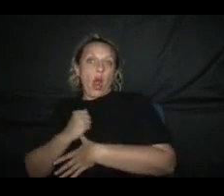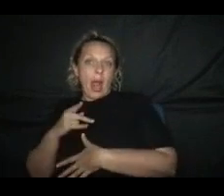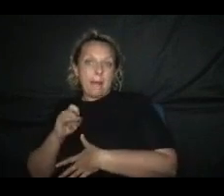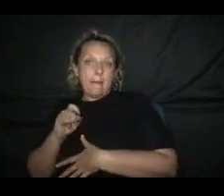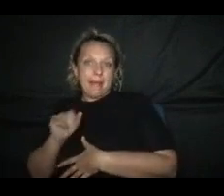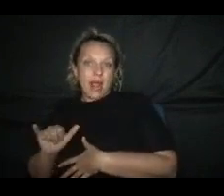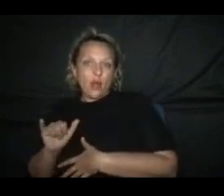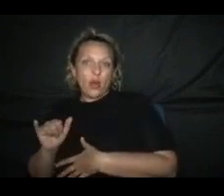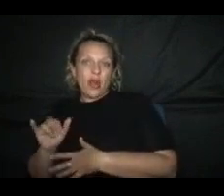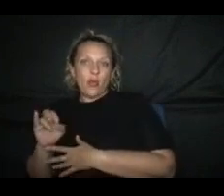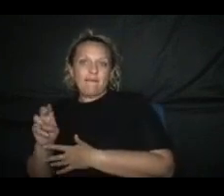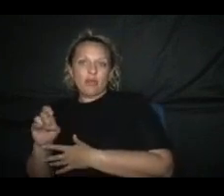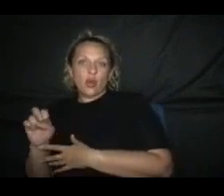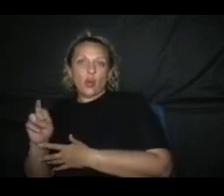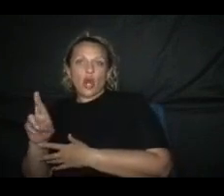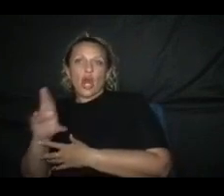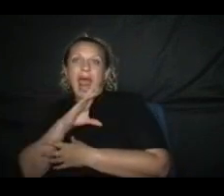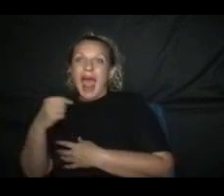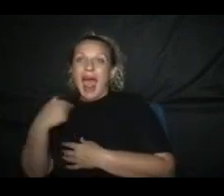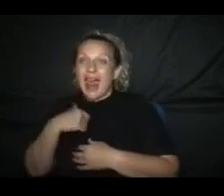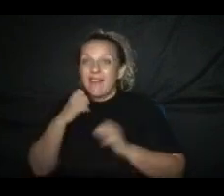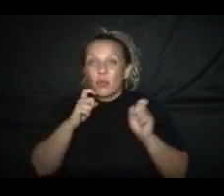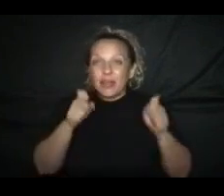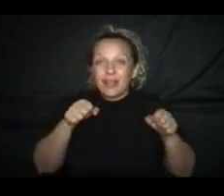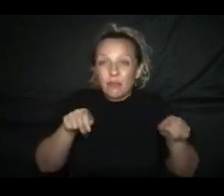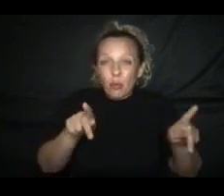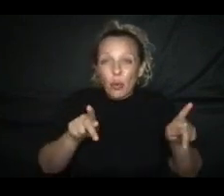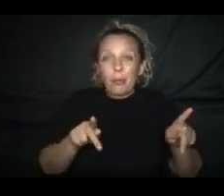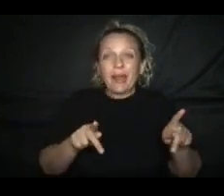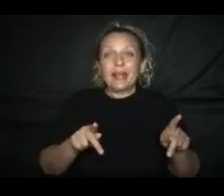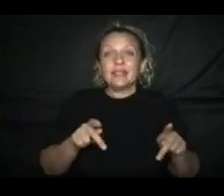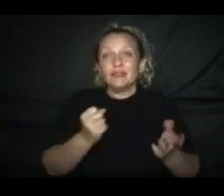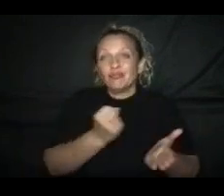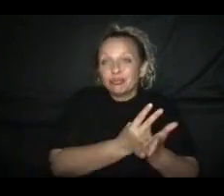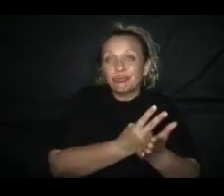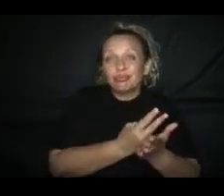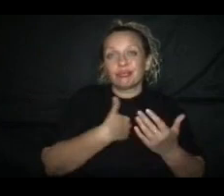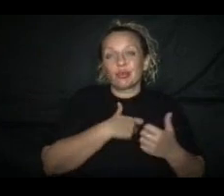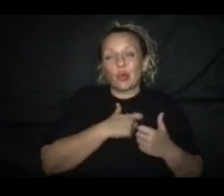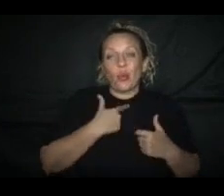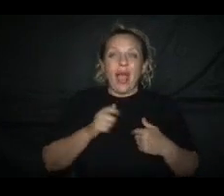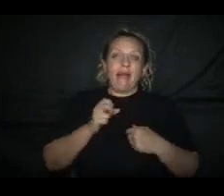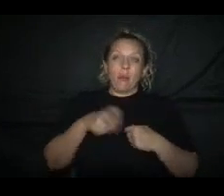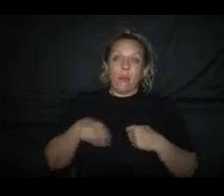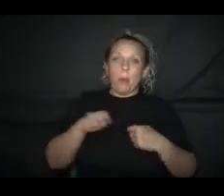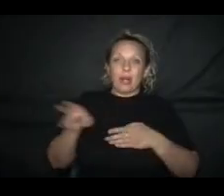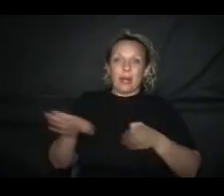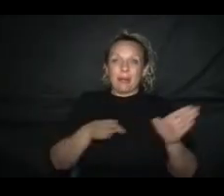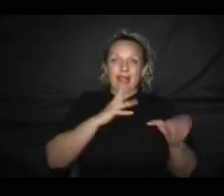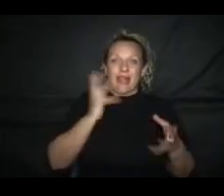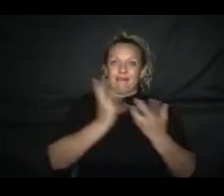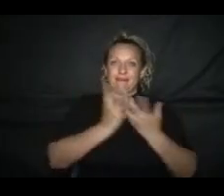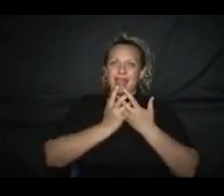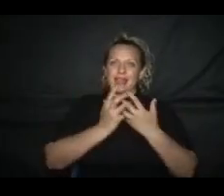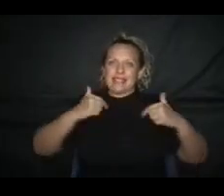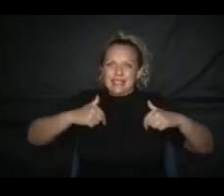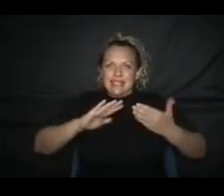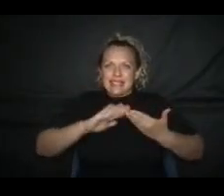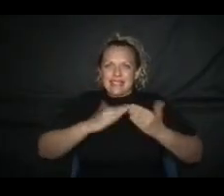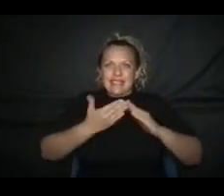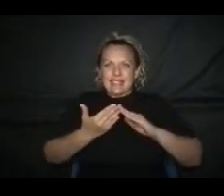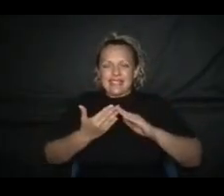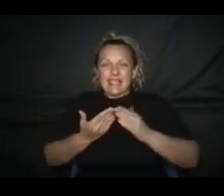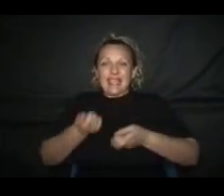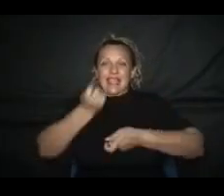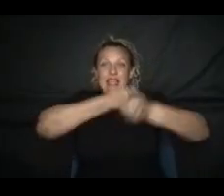grants the permits, to actually develop an overall mobility plan that works best for the city. Whereas opposed to right now,